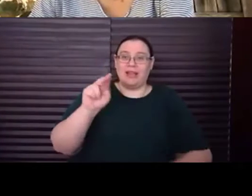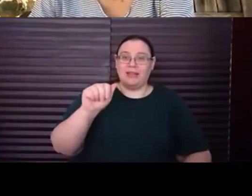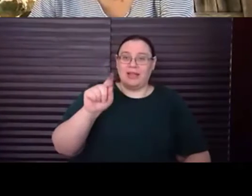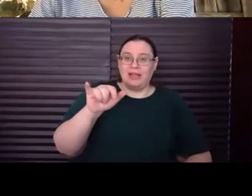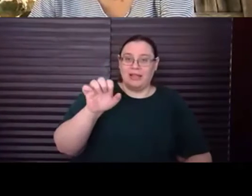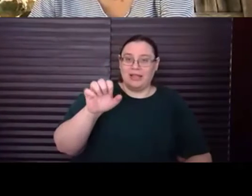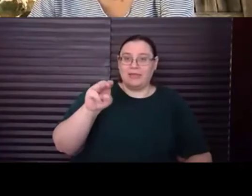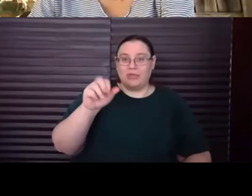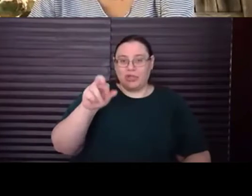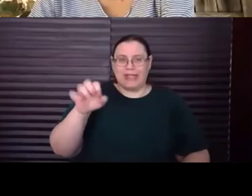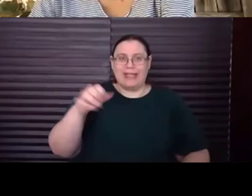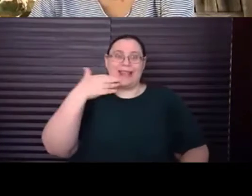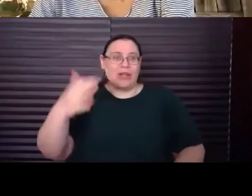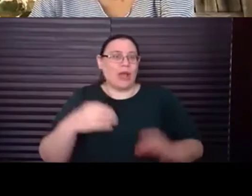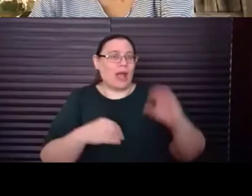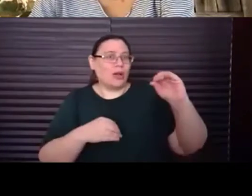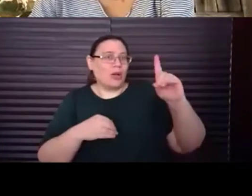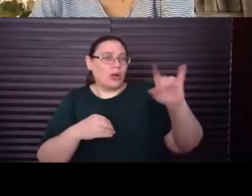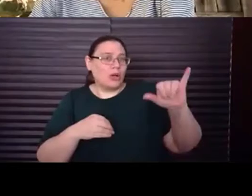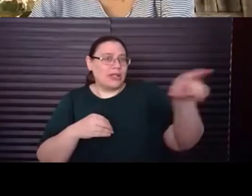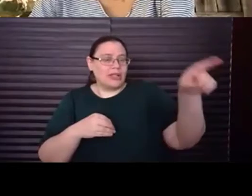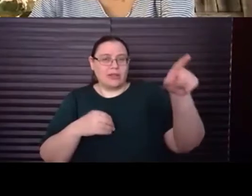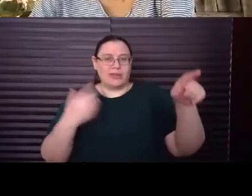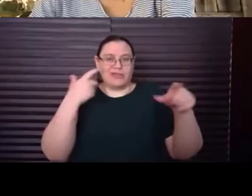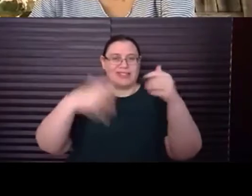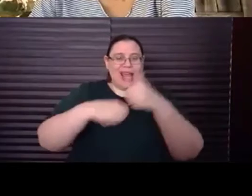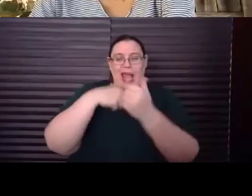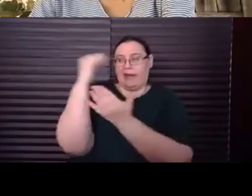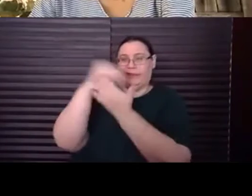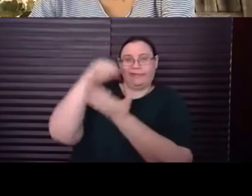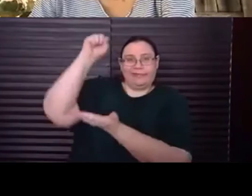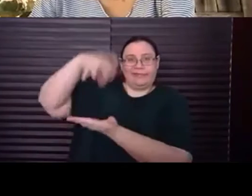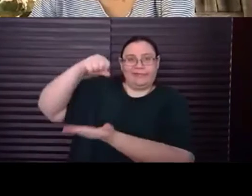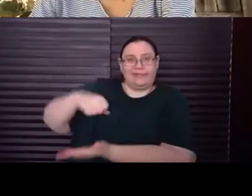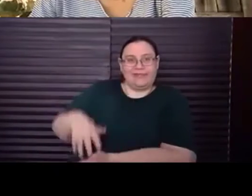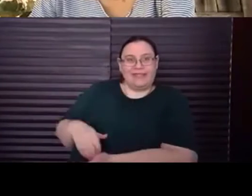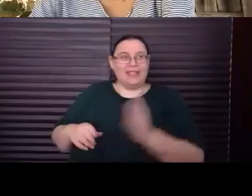thank you, and Cody as well, and we put them in our pilot.